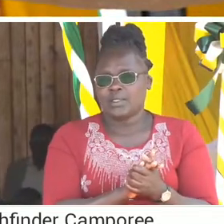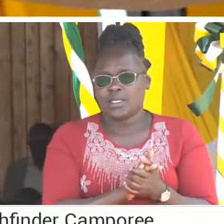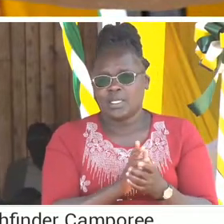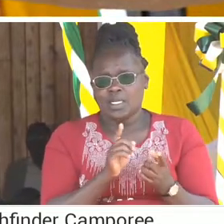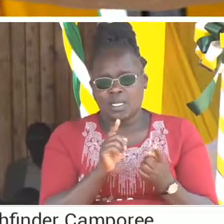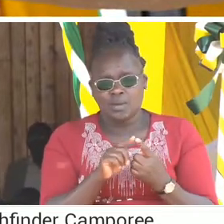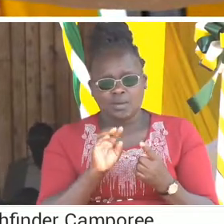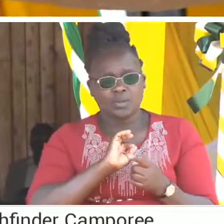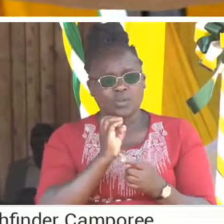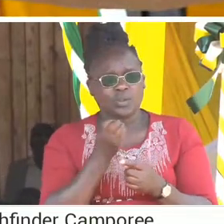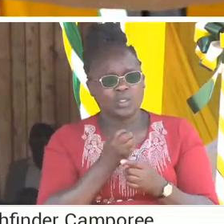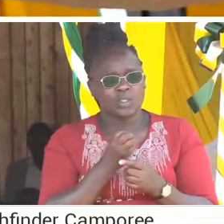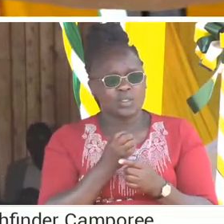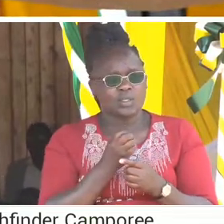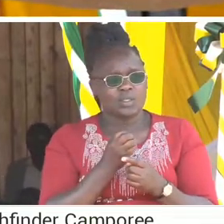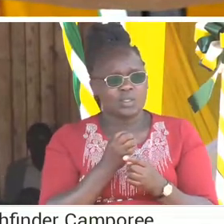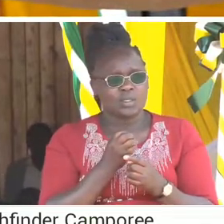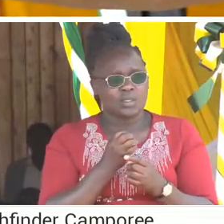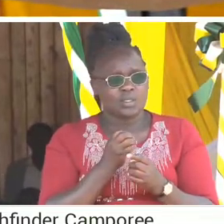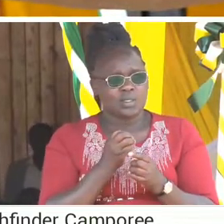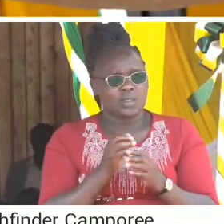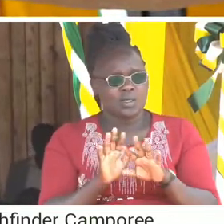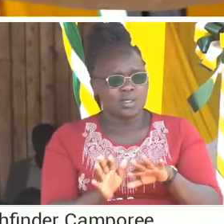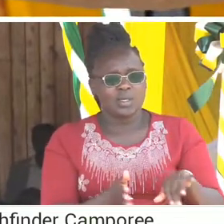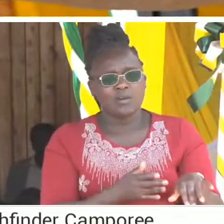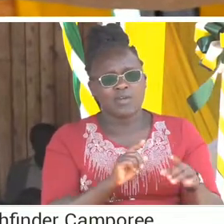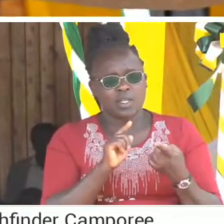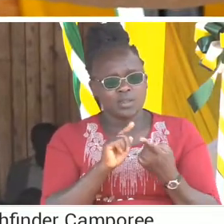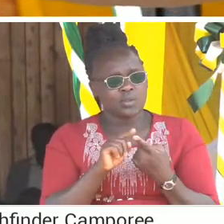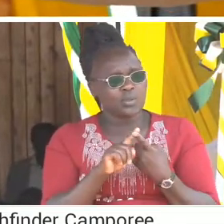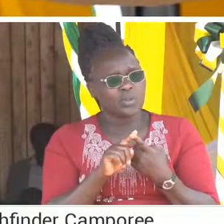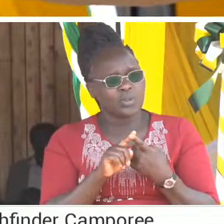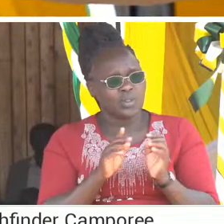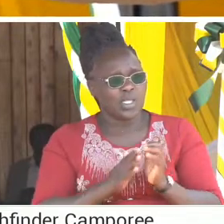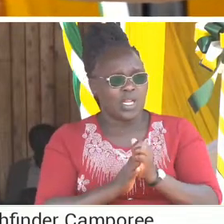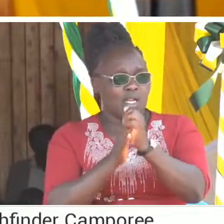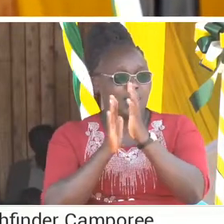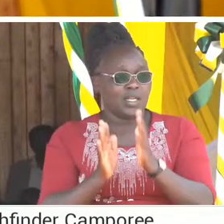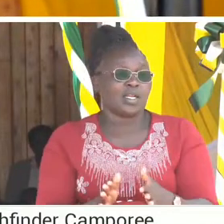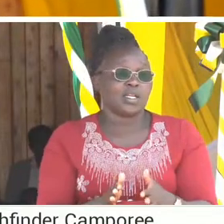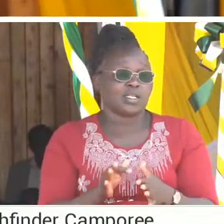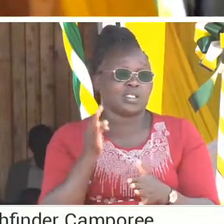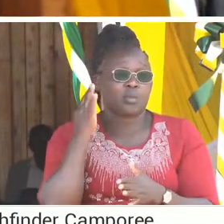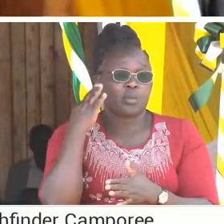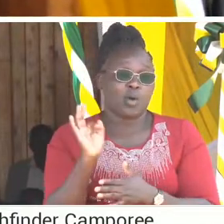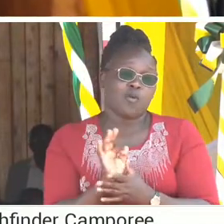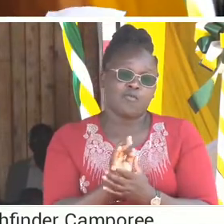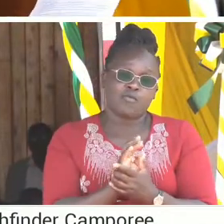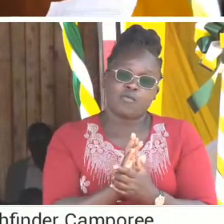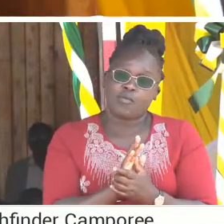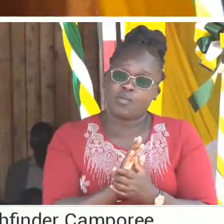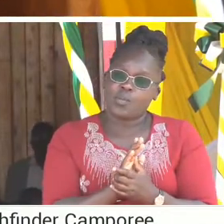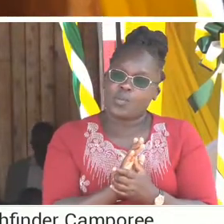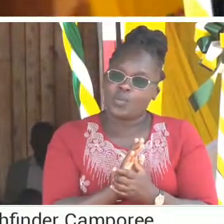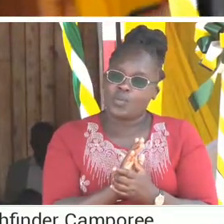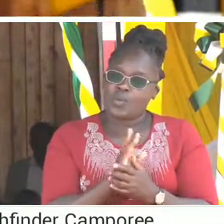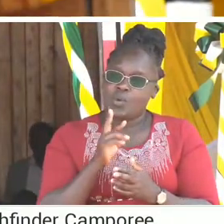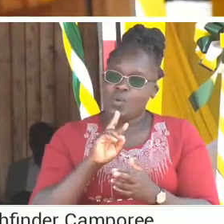Pathfinder leadership, and this Campori was under the stewardship of our